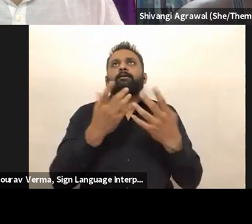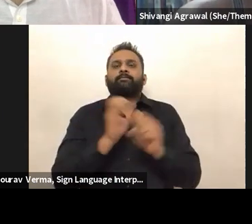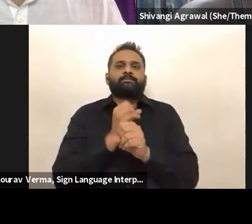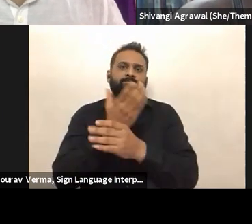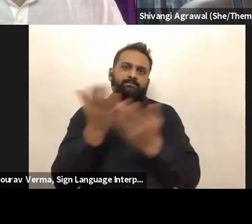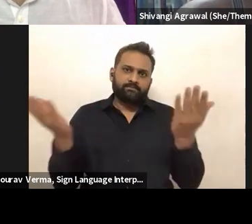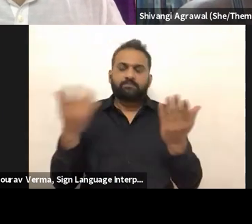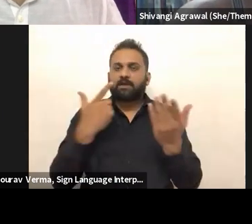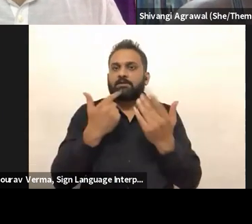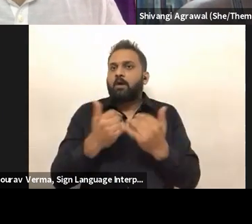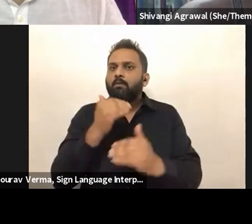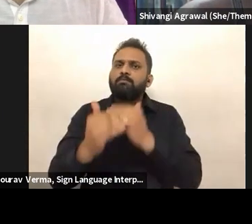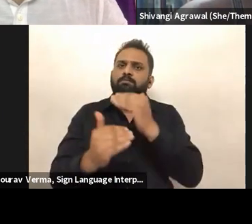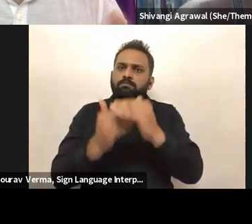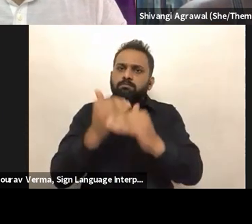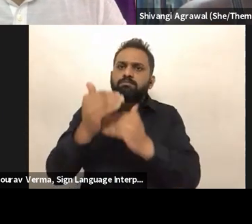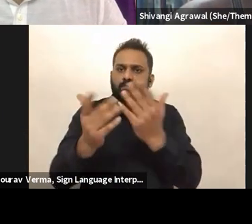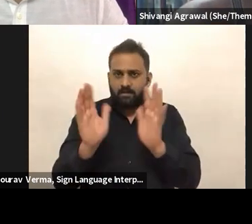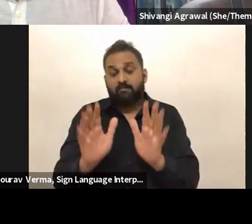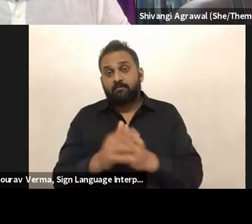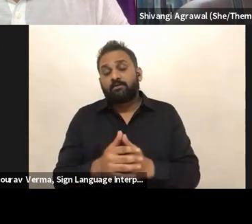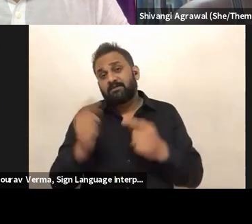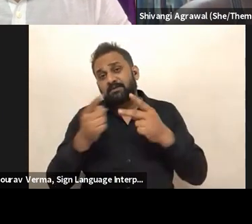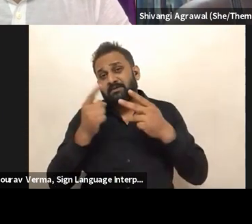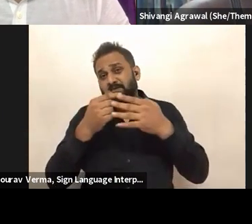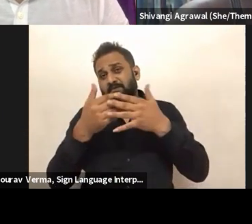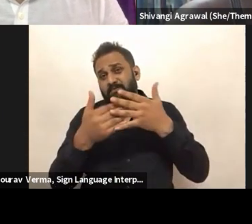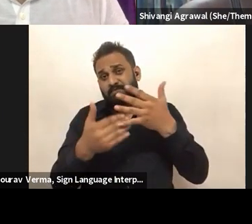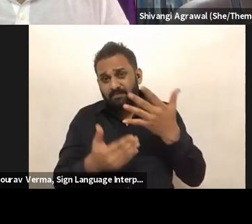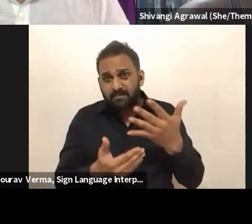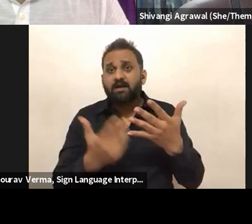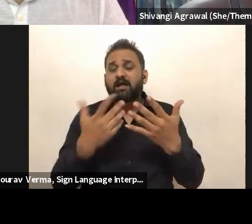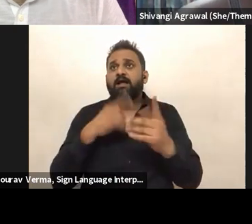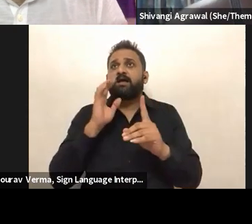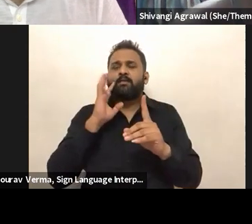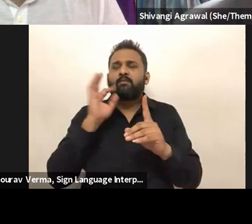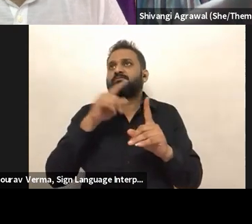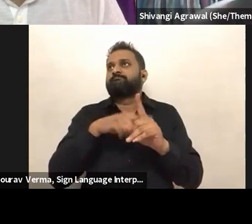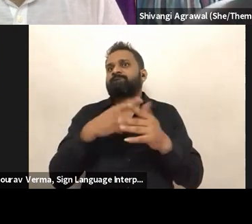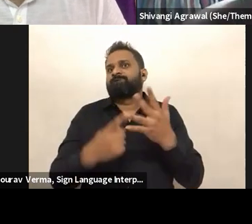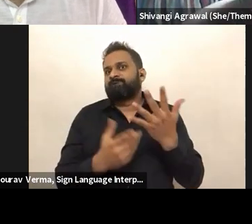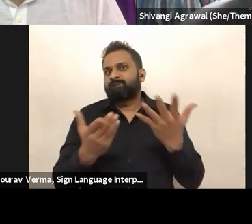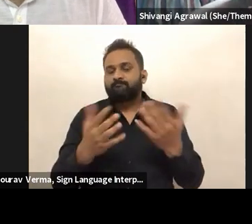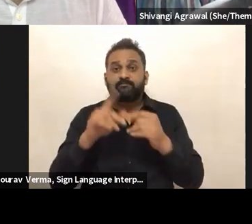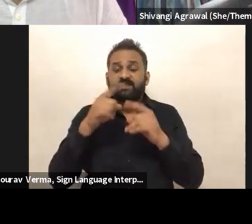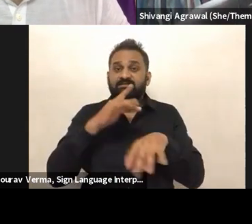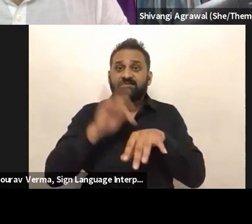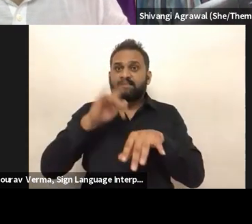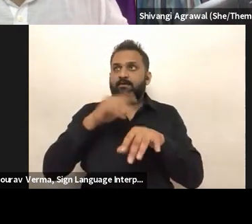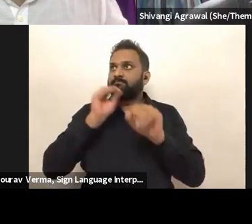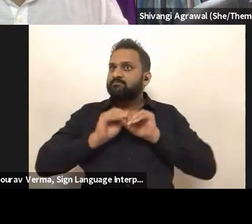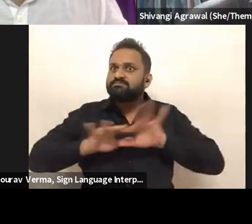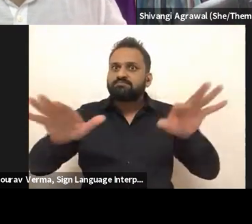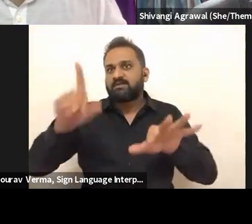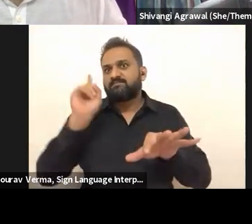developed. So these are the ones that are primarily there. And of course, lack of sensitization. So can't expect our